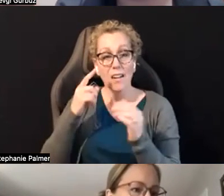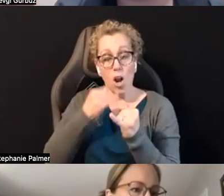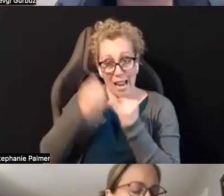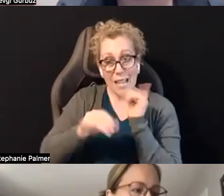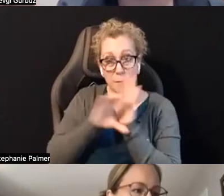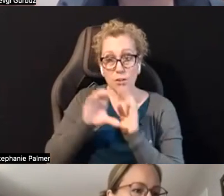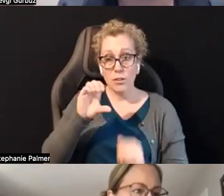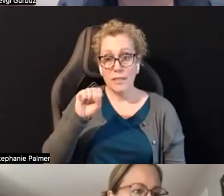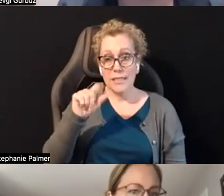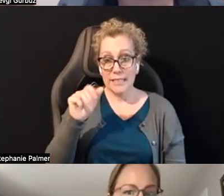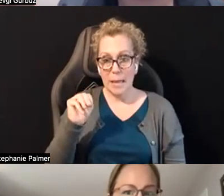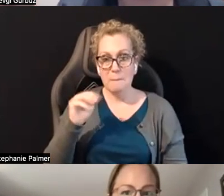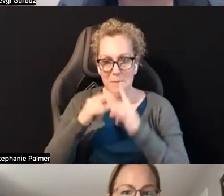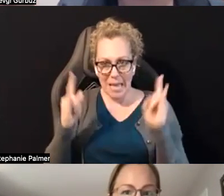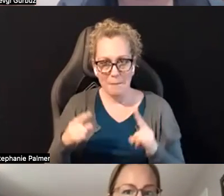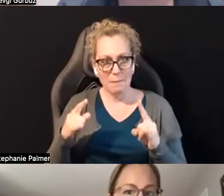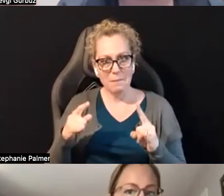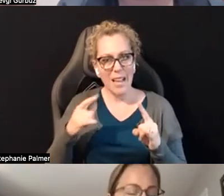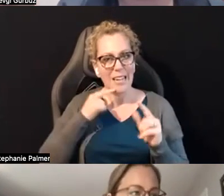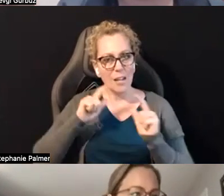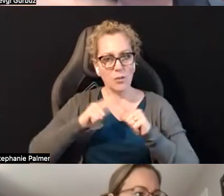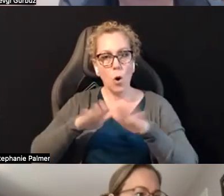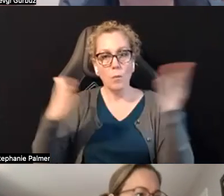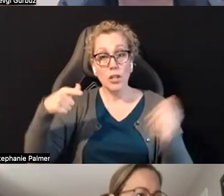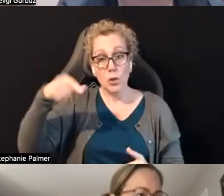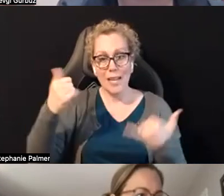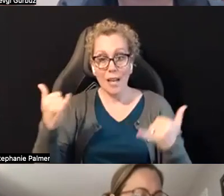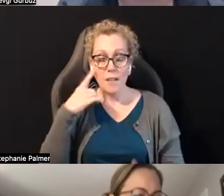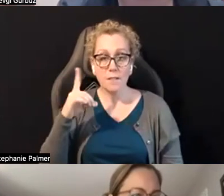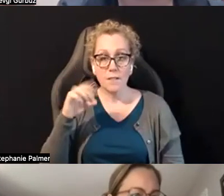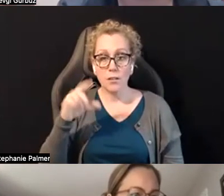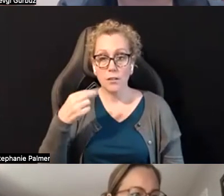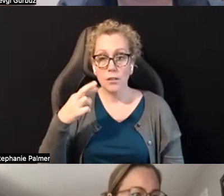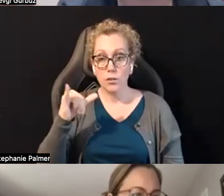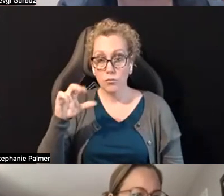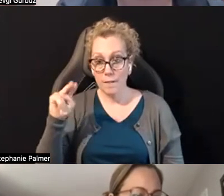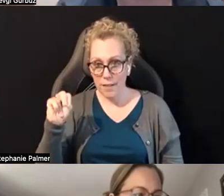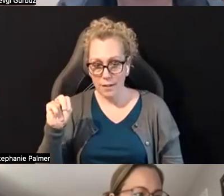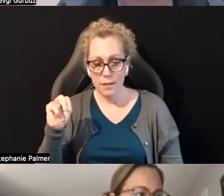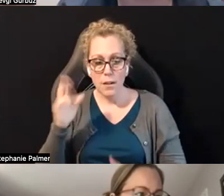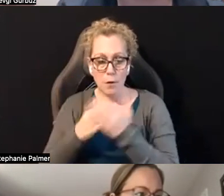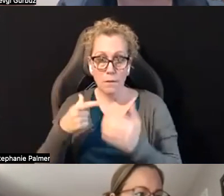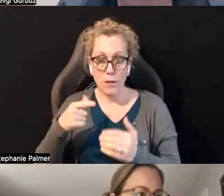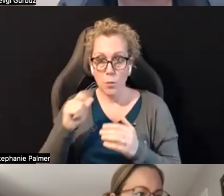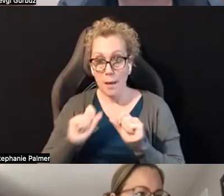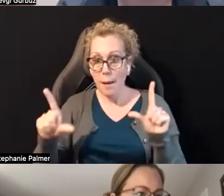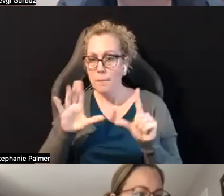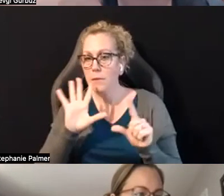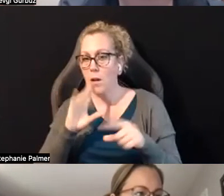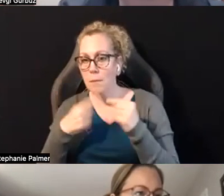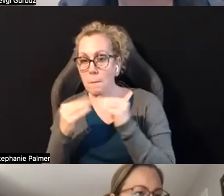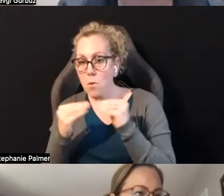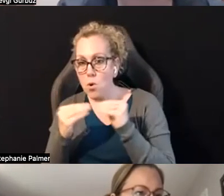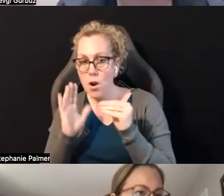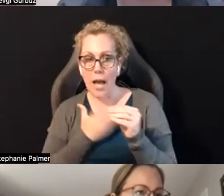I'd kind of like to turn this over to Q&A. And if Dr. Griffin would like, as part of Q&A, to also talk more about kind of